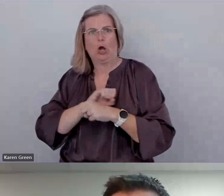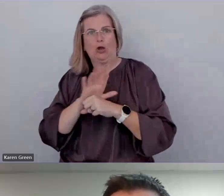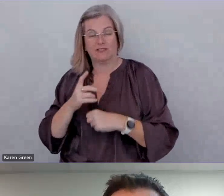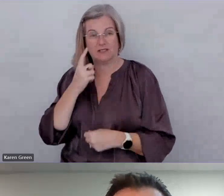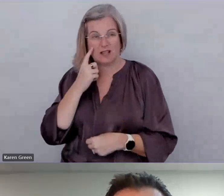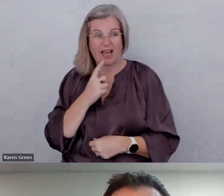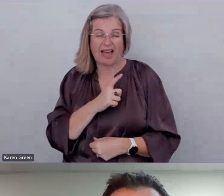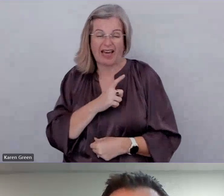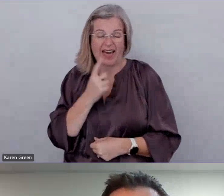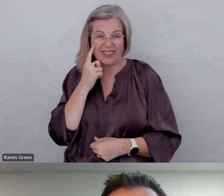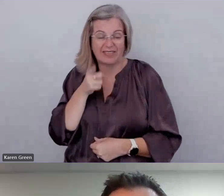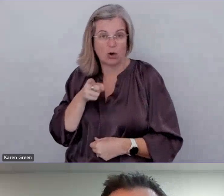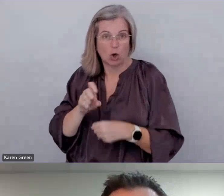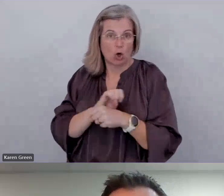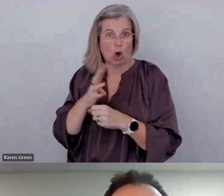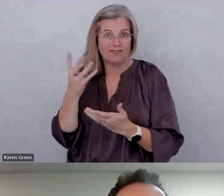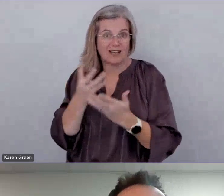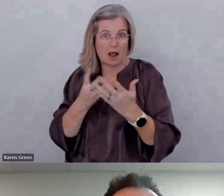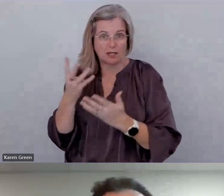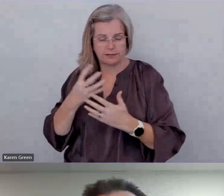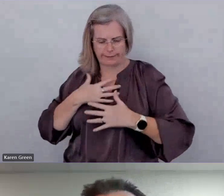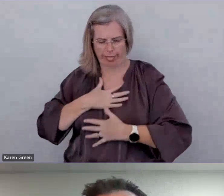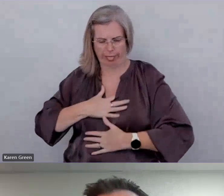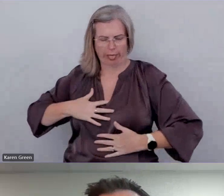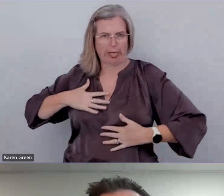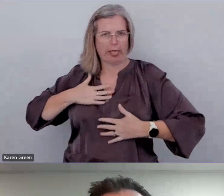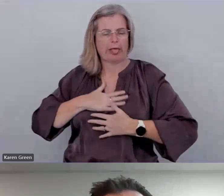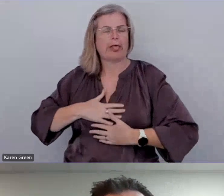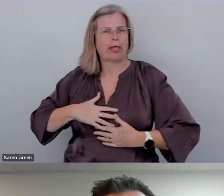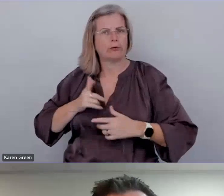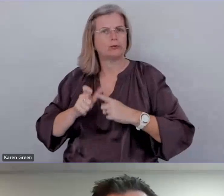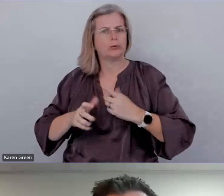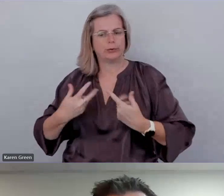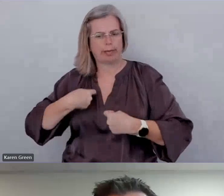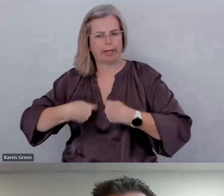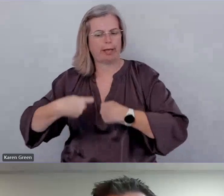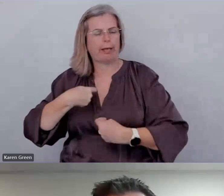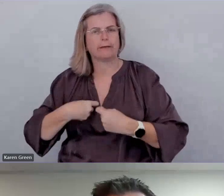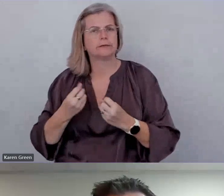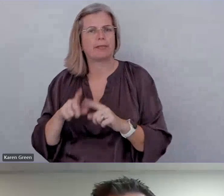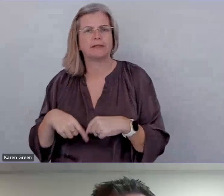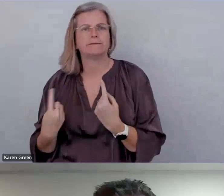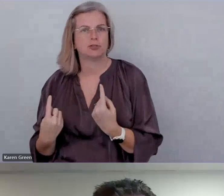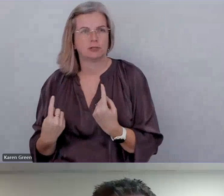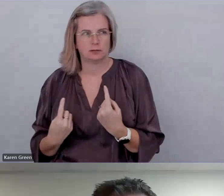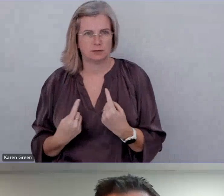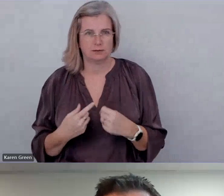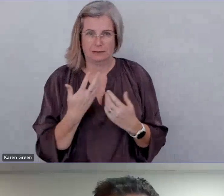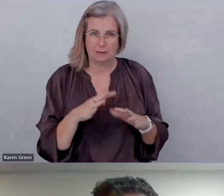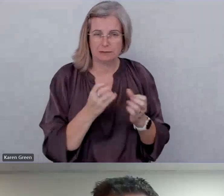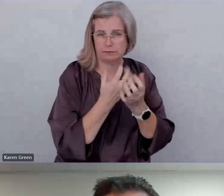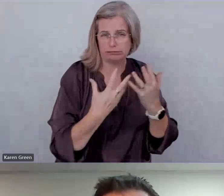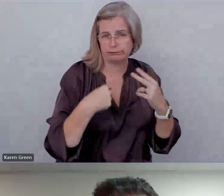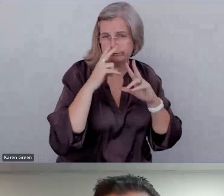our immune systems, to our organs. And there's over 500,000 research papers now on what the virus does to the body, and none of it's good